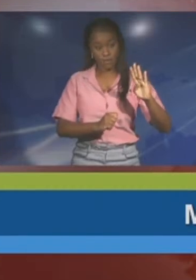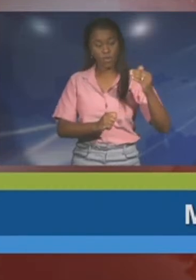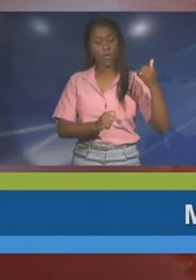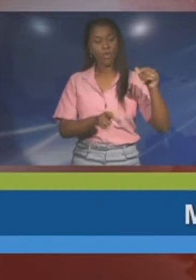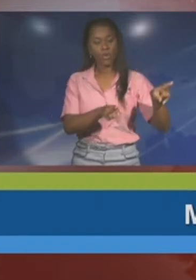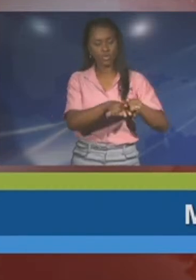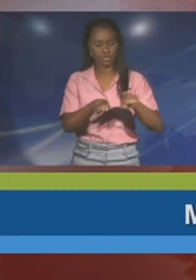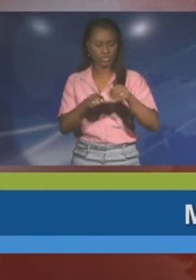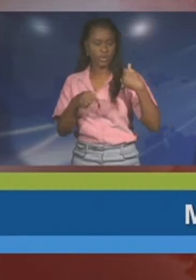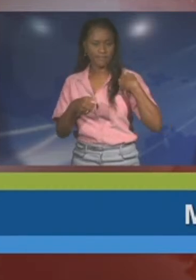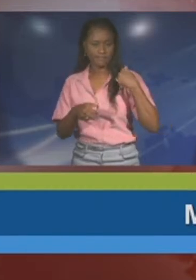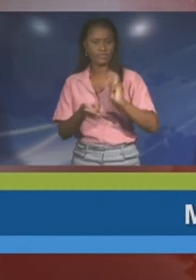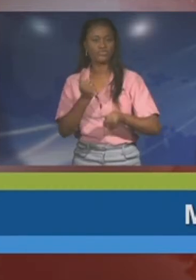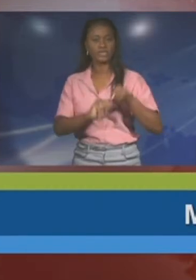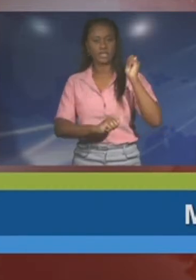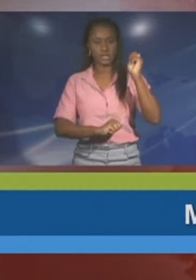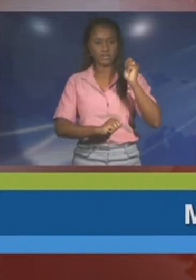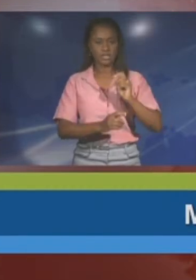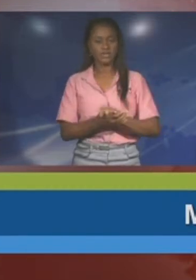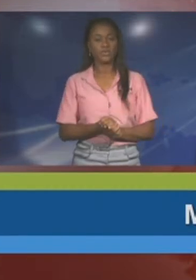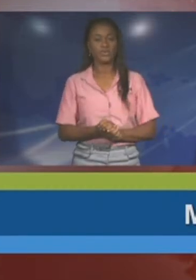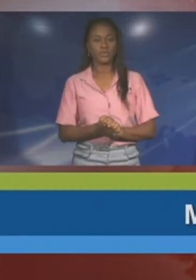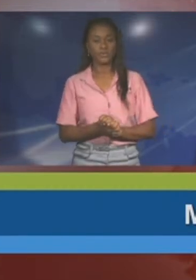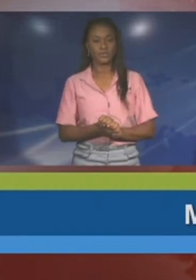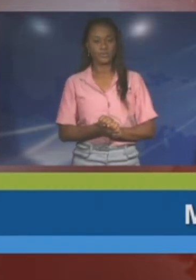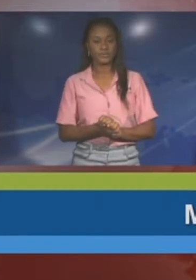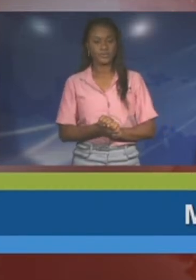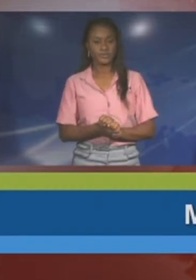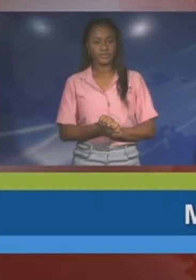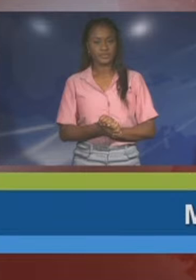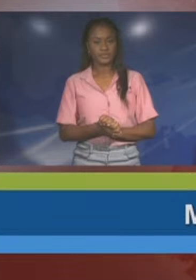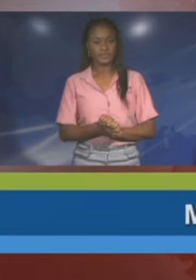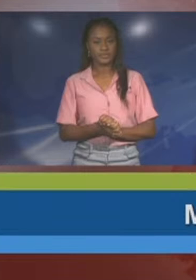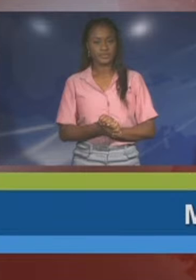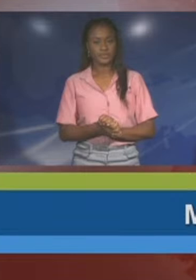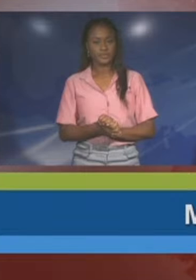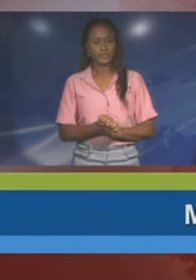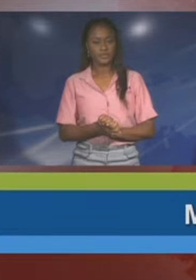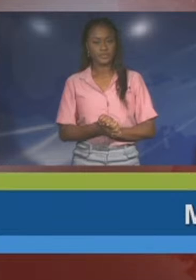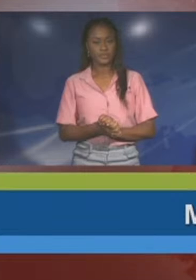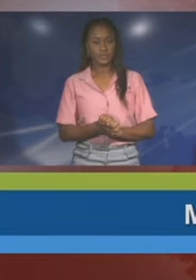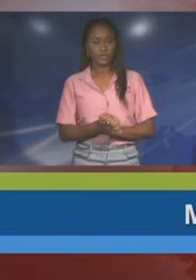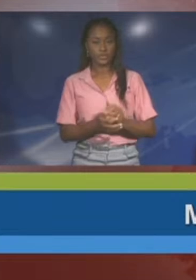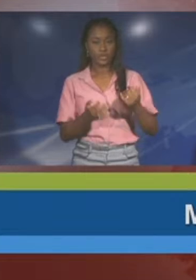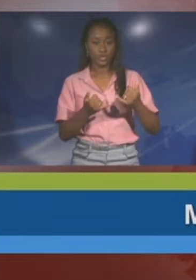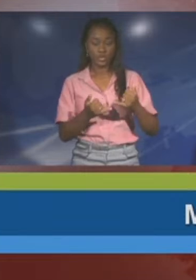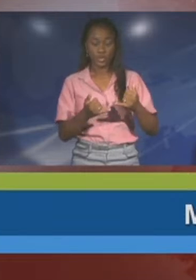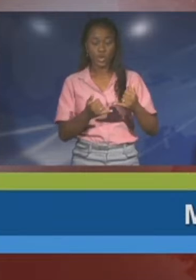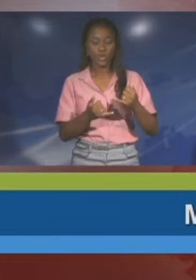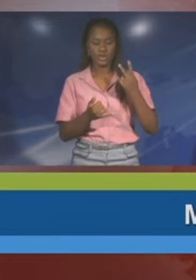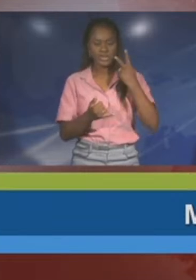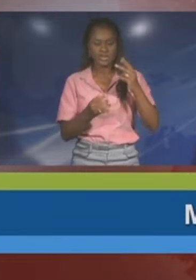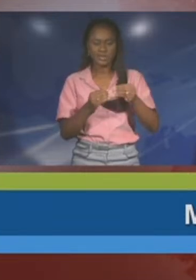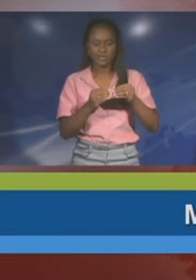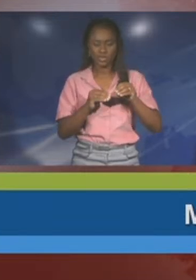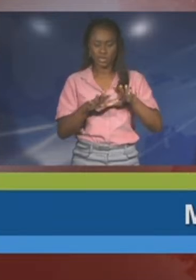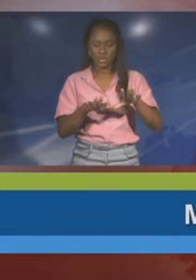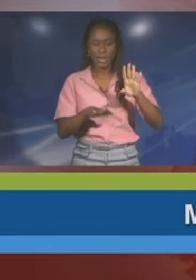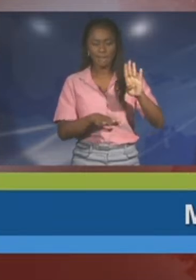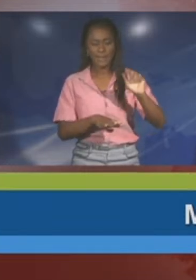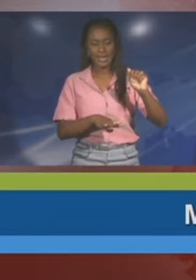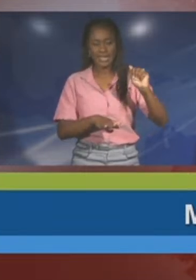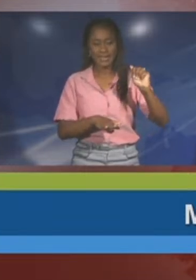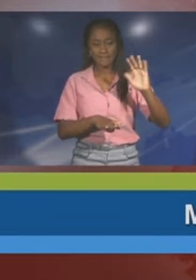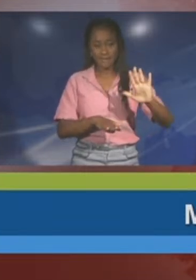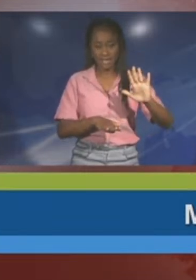and Tobago. So we see that BA5 is now having a competitive advantage even over BA4. At least it seems so